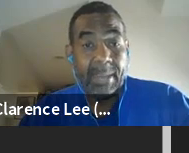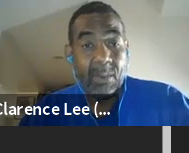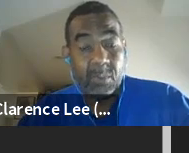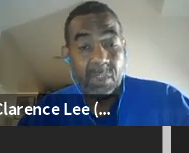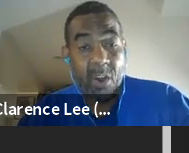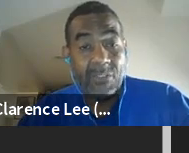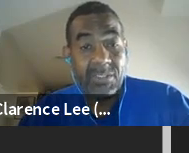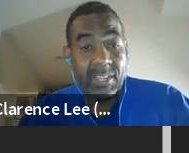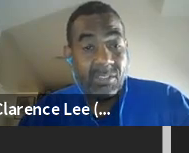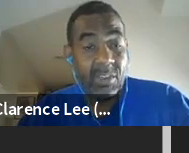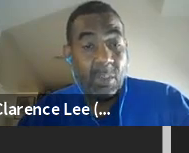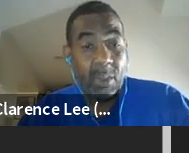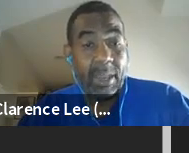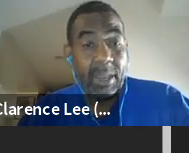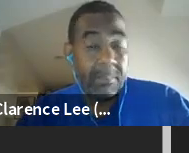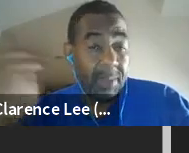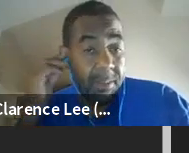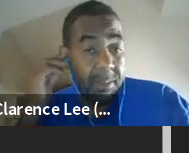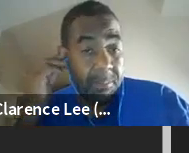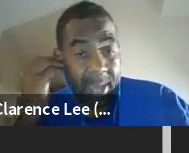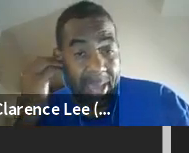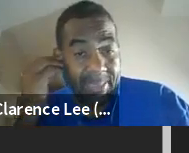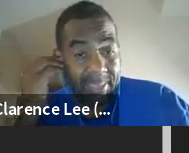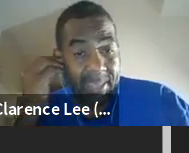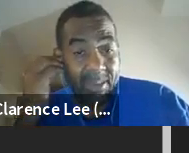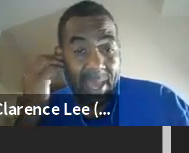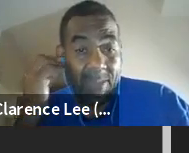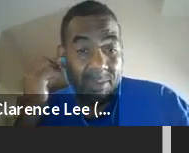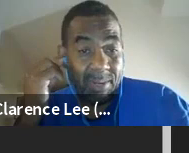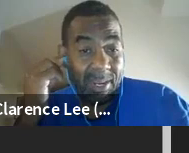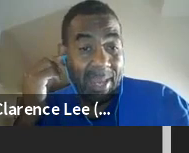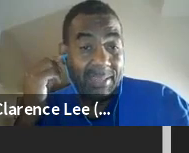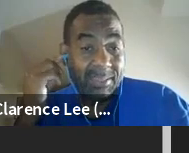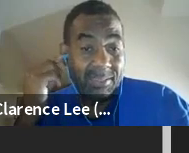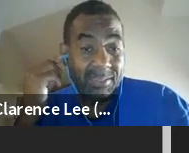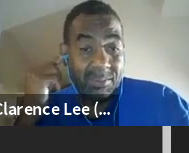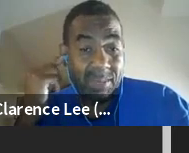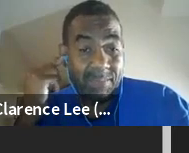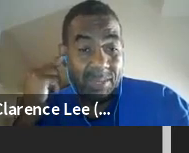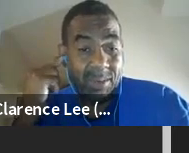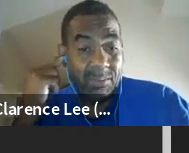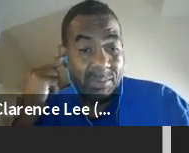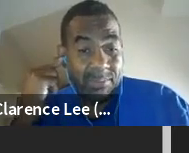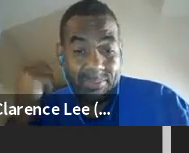I know that's where the office is on their way up, but I think I would like to see,